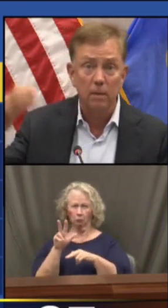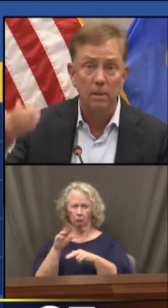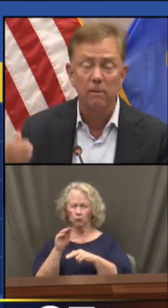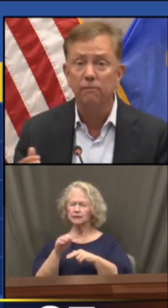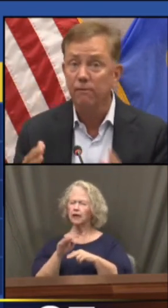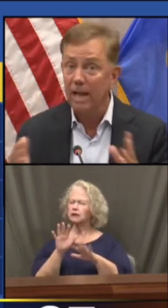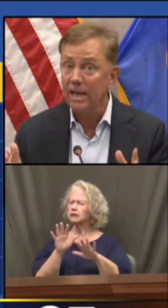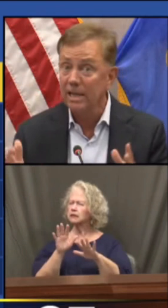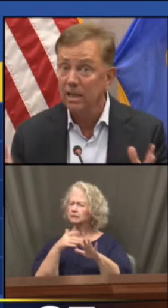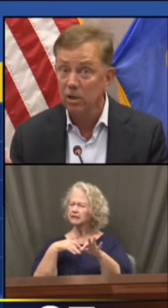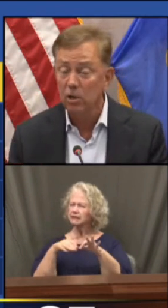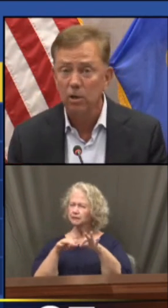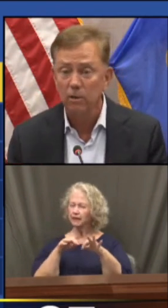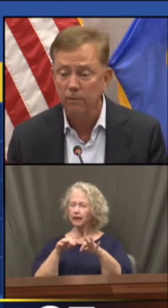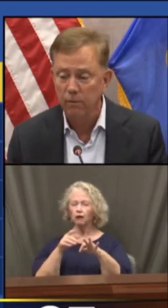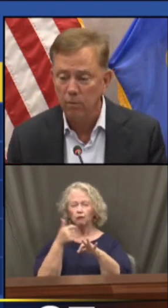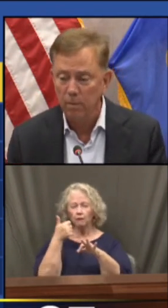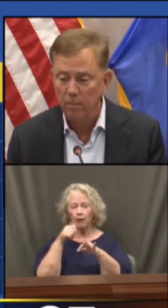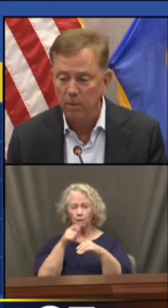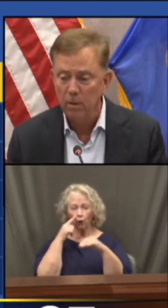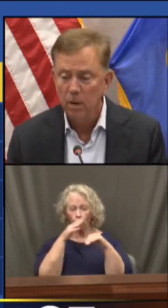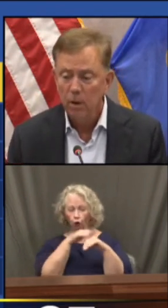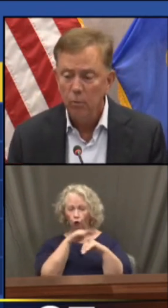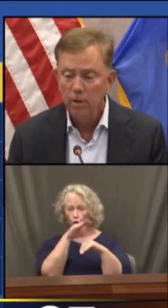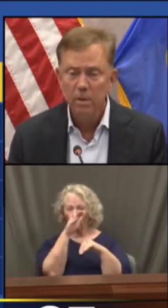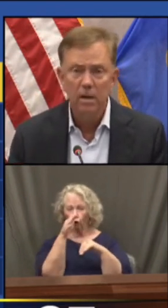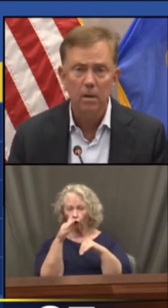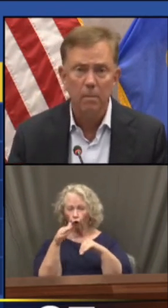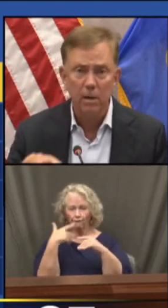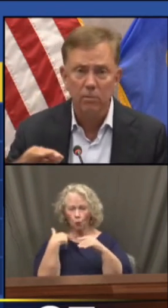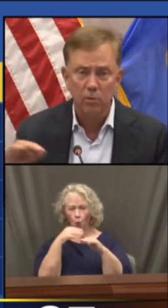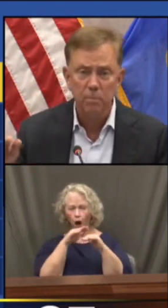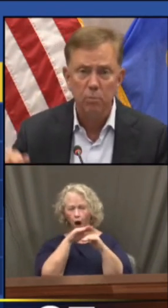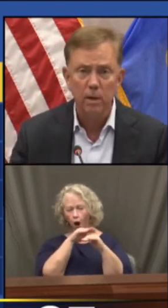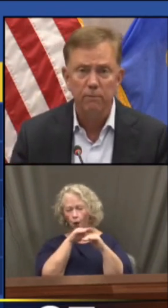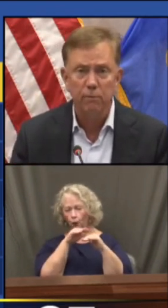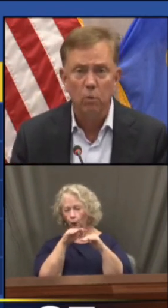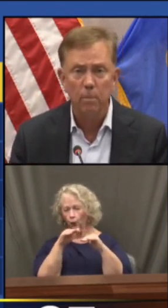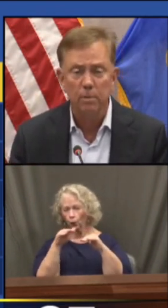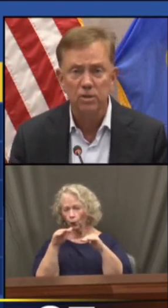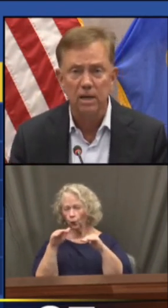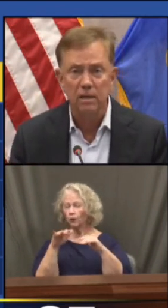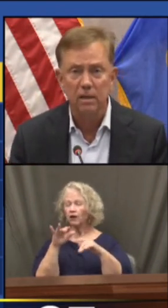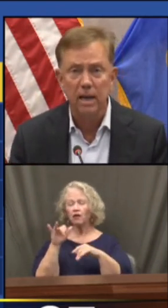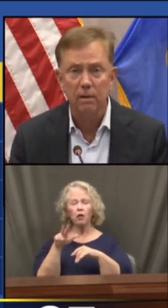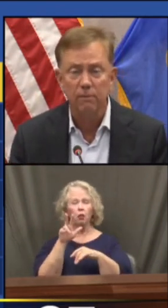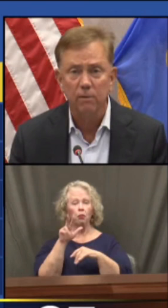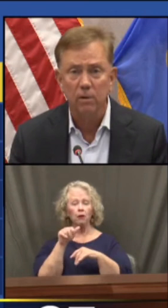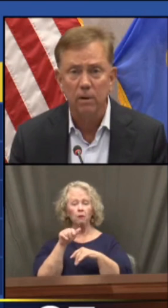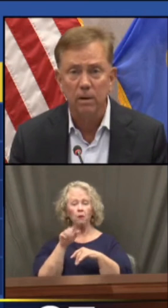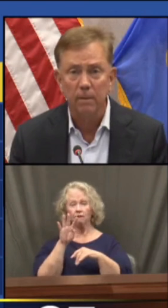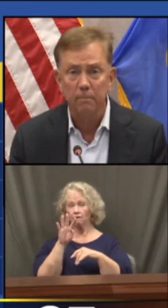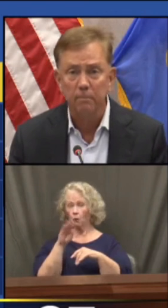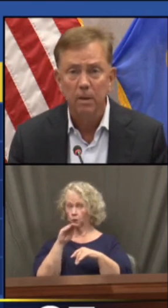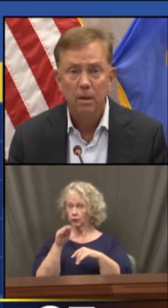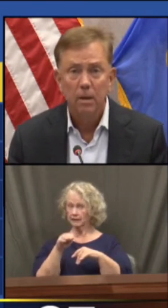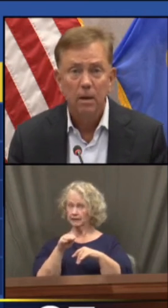talk a lot about flattening the curve, if you remember. We've been at about 3.4% now